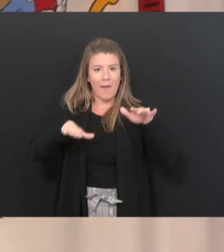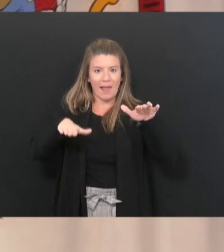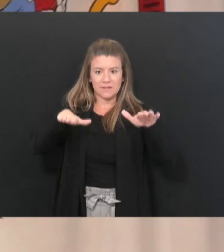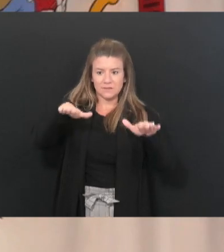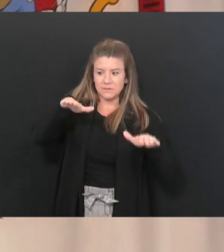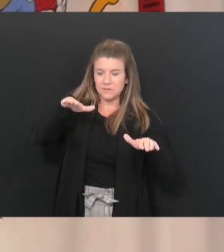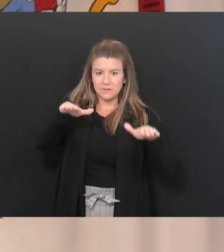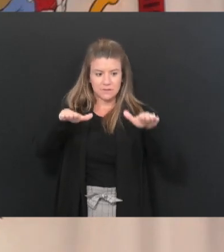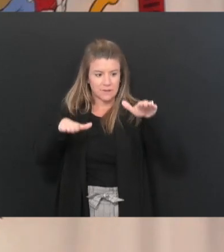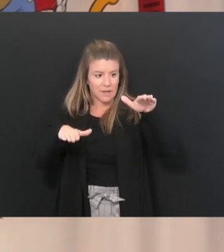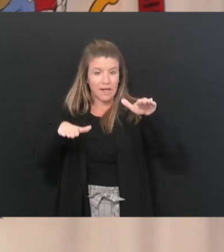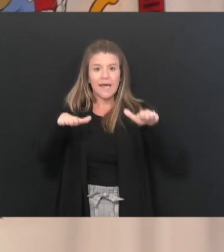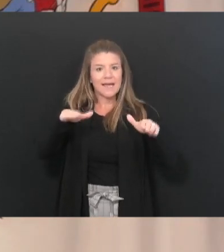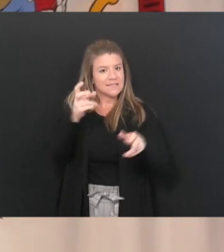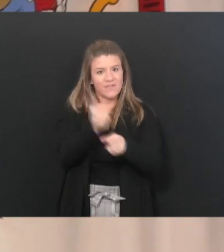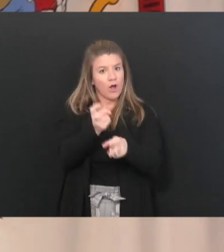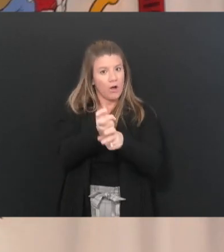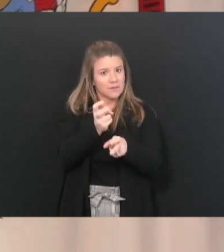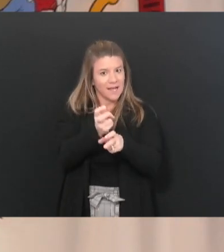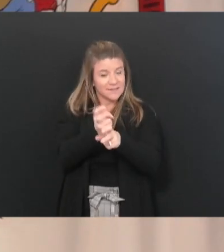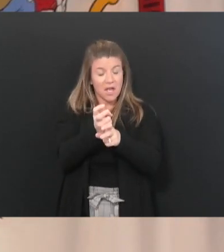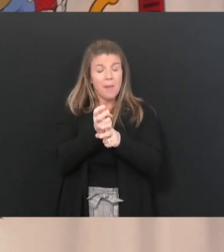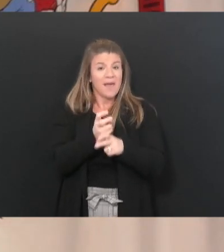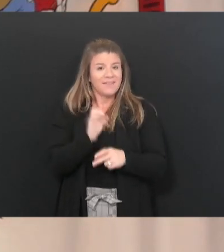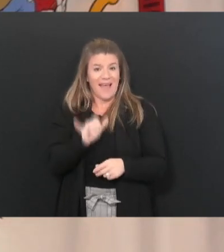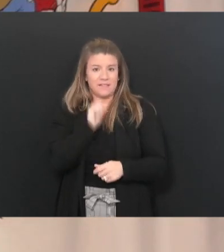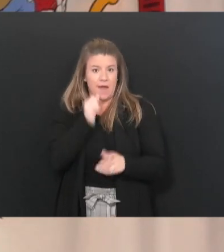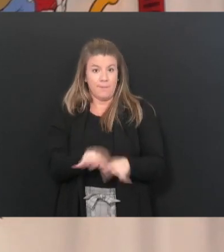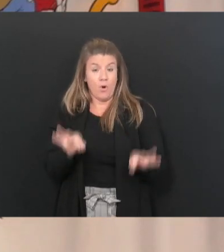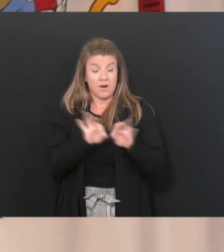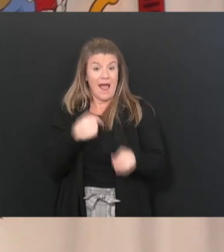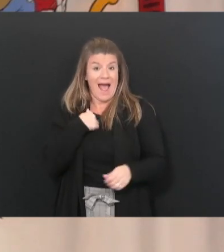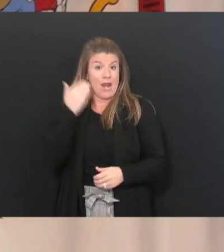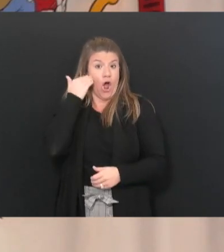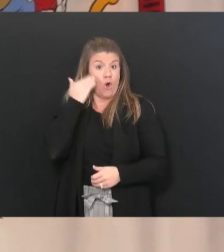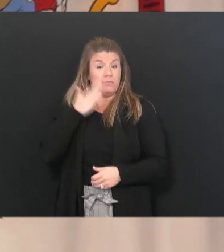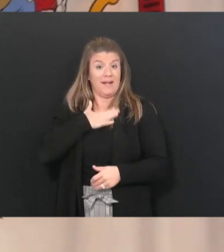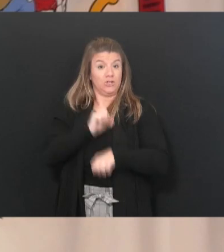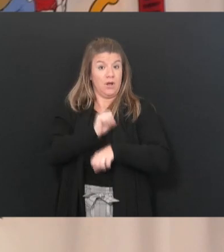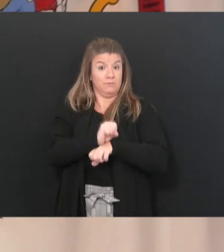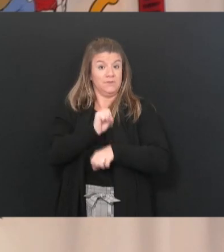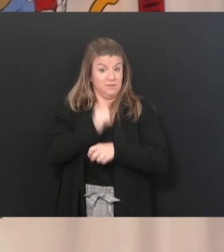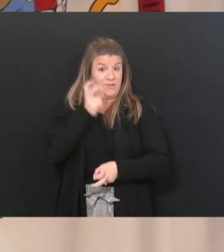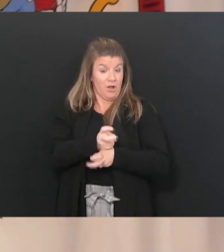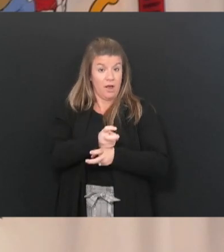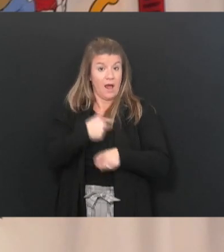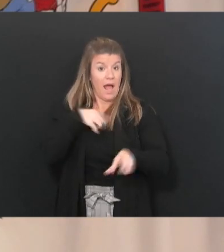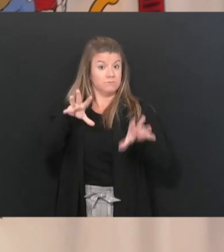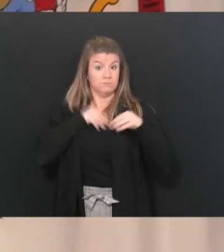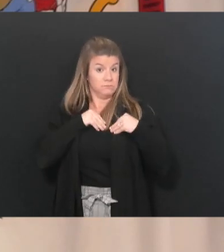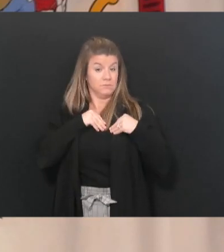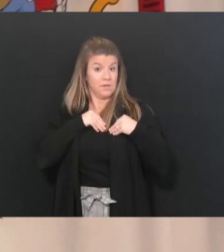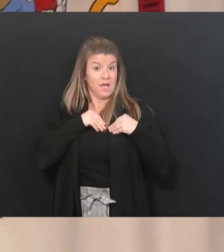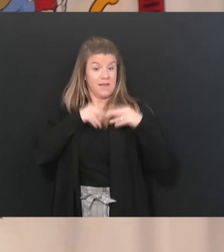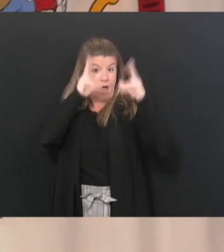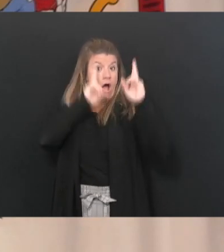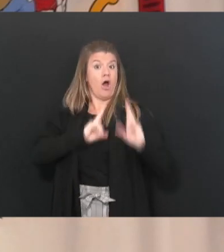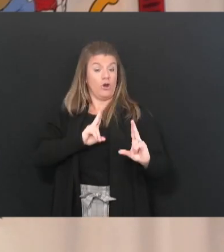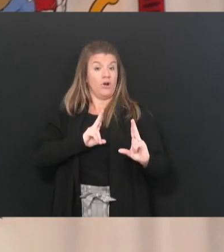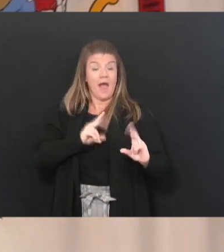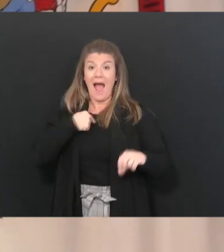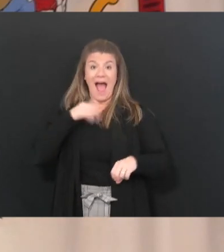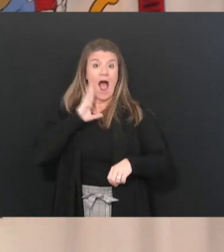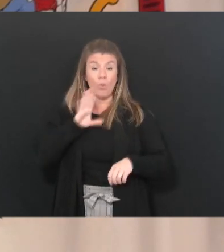very difficult. It doesn't matter that it's very difficult. I'm in the position, and I take the position with great honor, and I'm